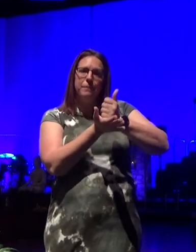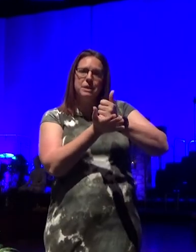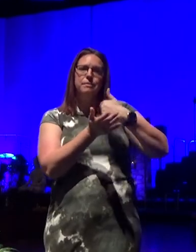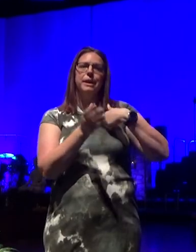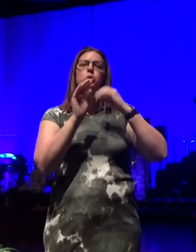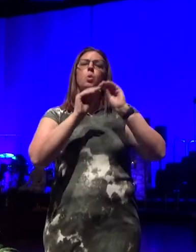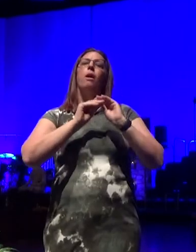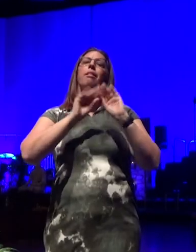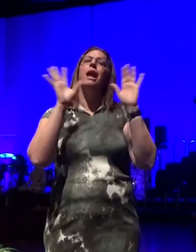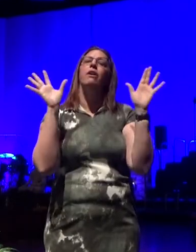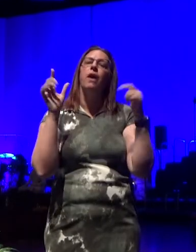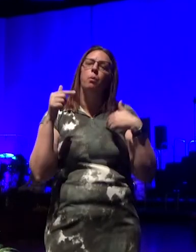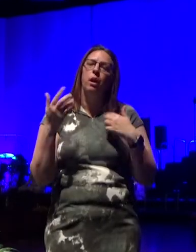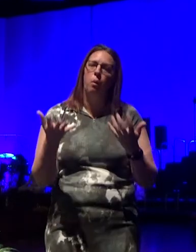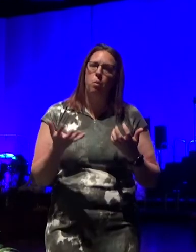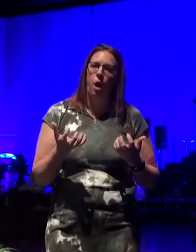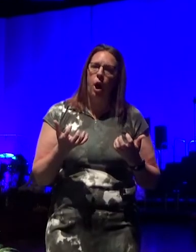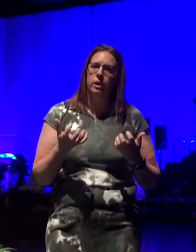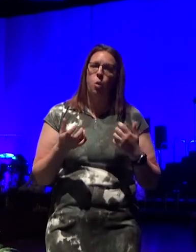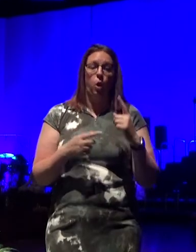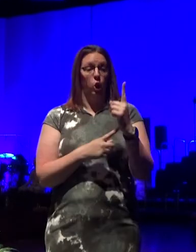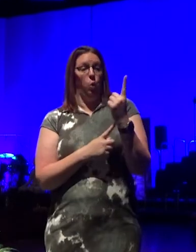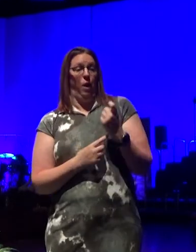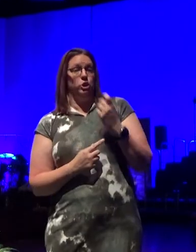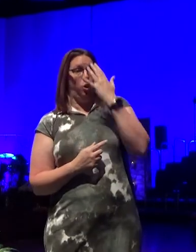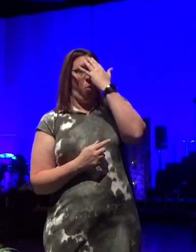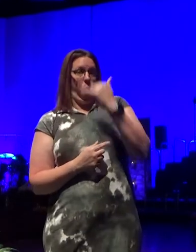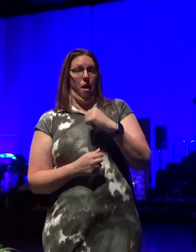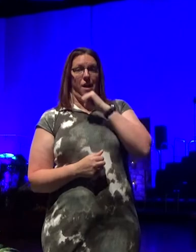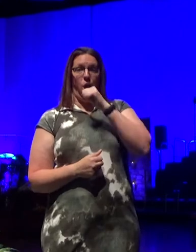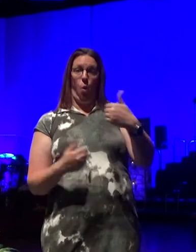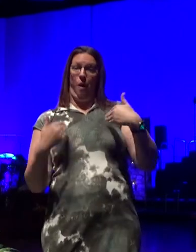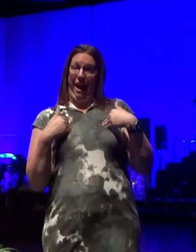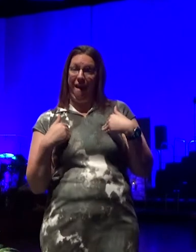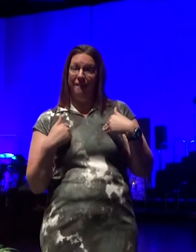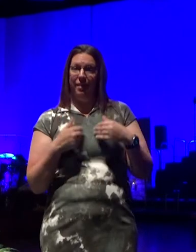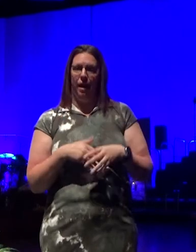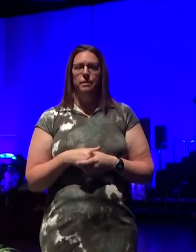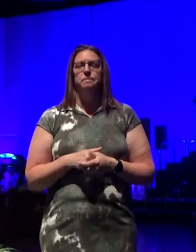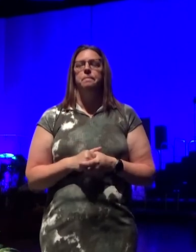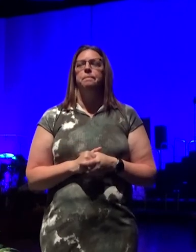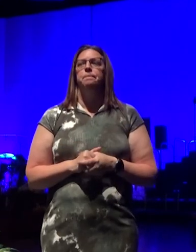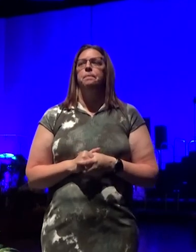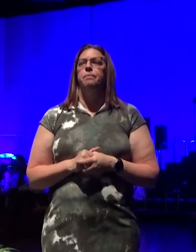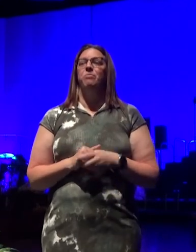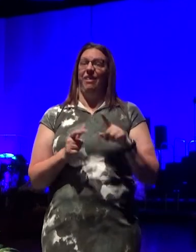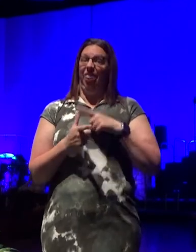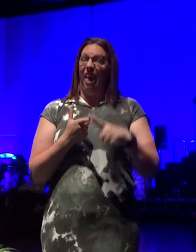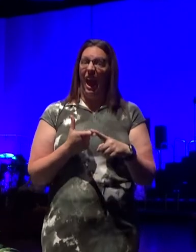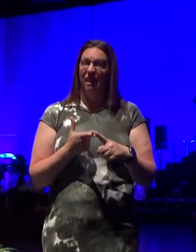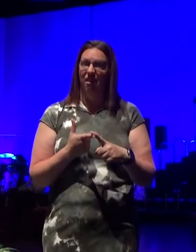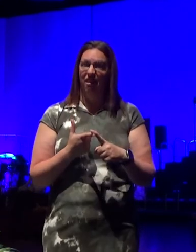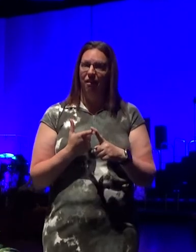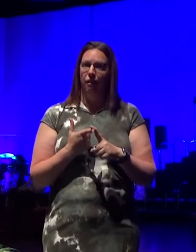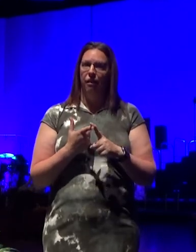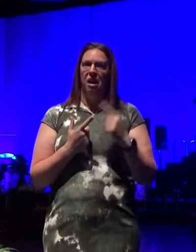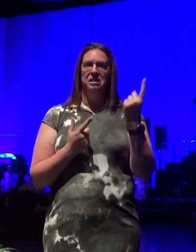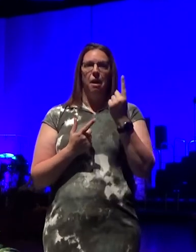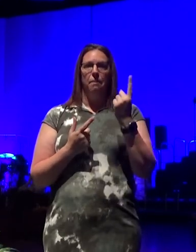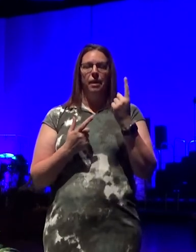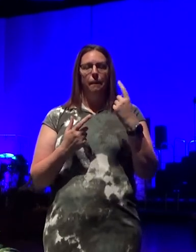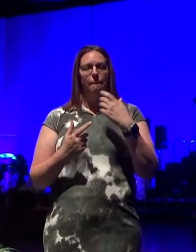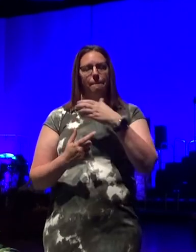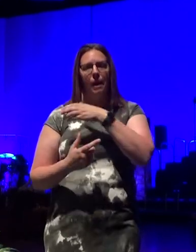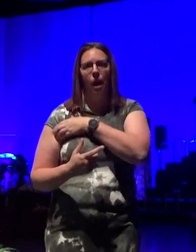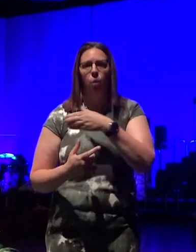myself about why I don't have it. And then that something powerful can be unlocked, and we can